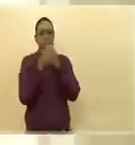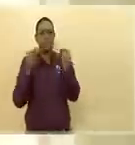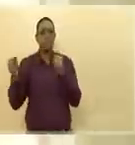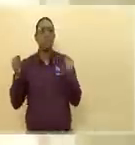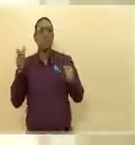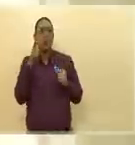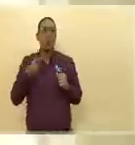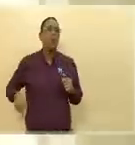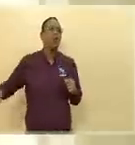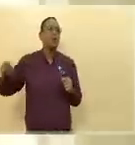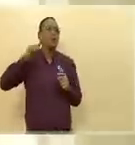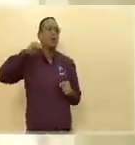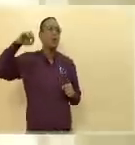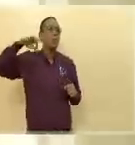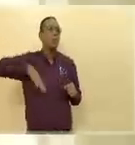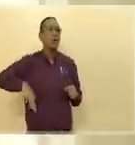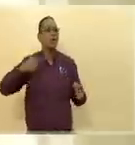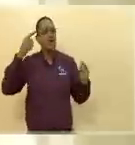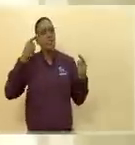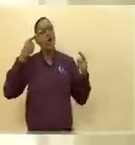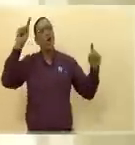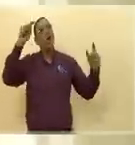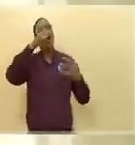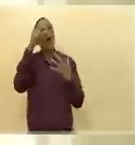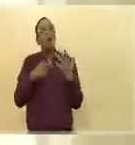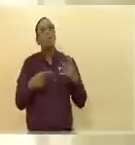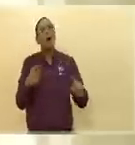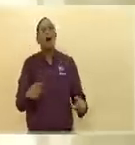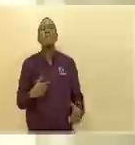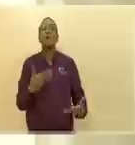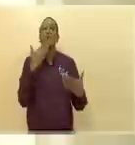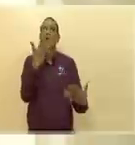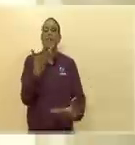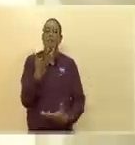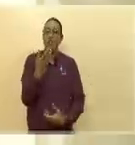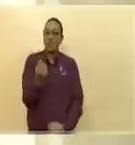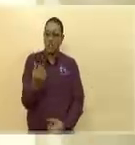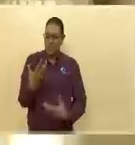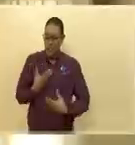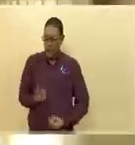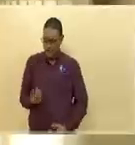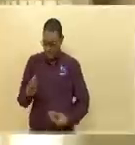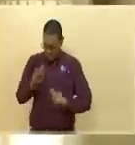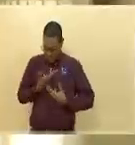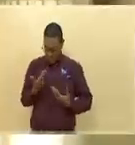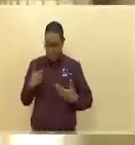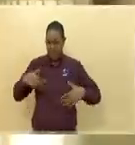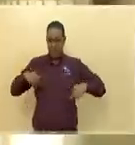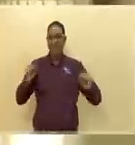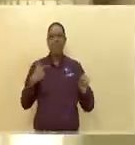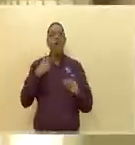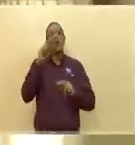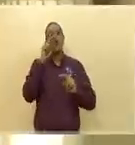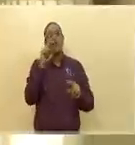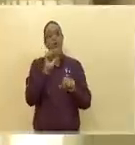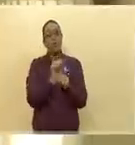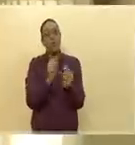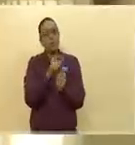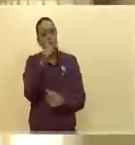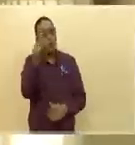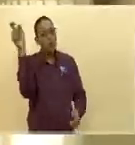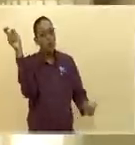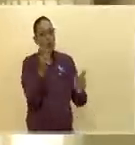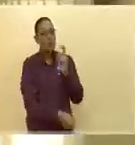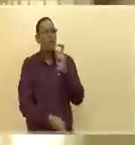will be beneficiaries of the outcome. I'd like to thank you for the trust and confidence you put on us, and we look forward to working with you as we